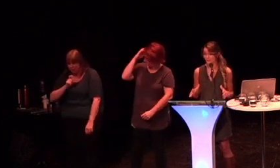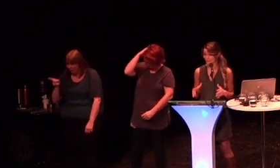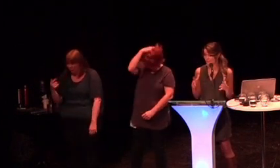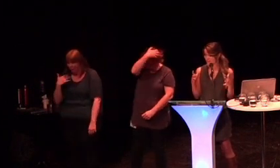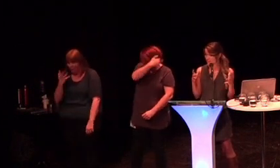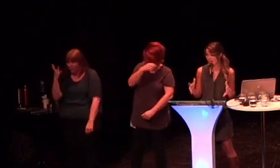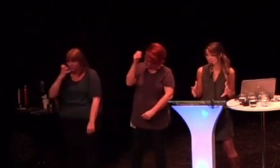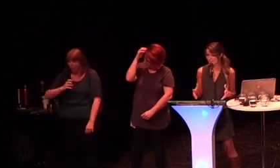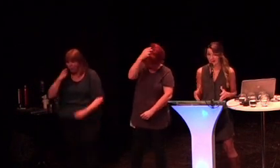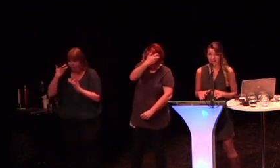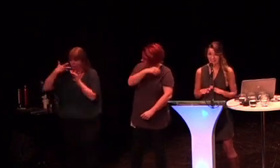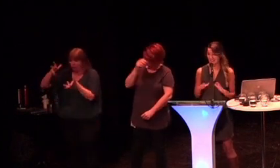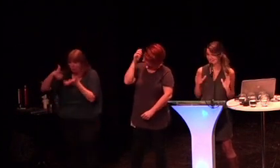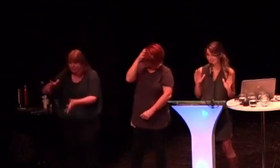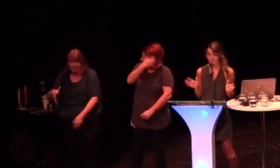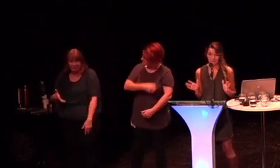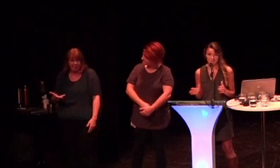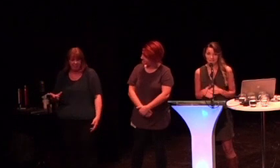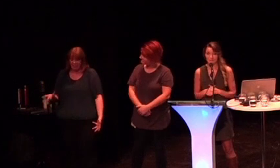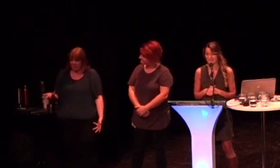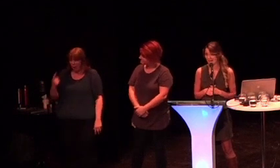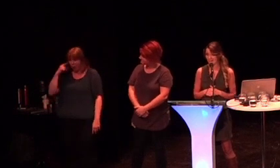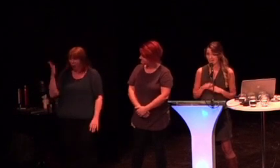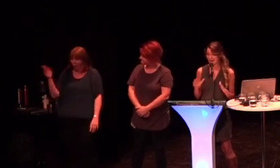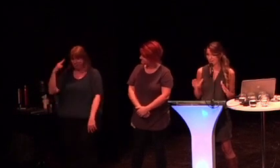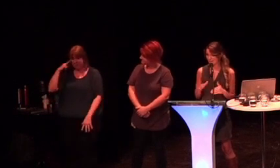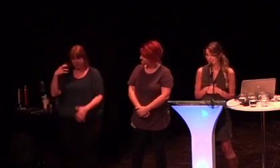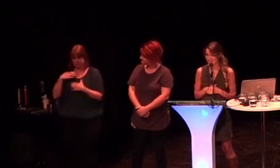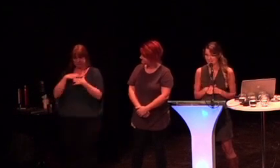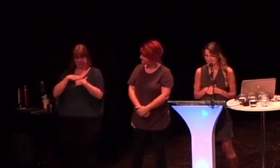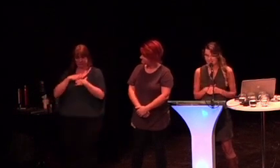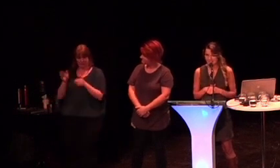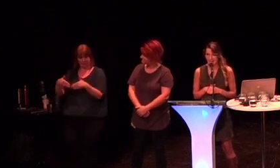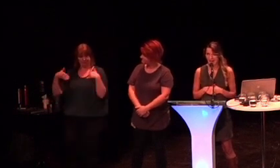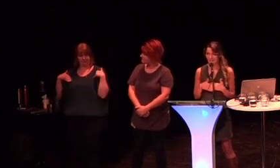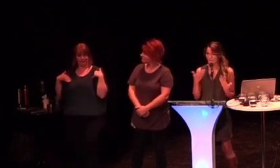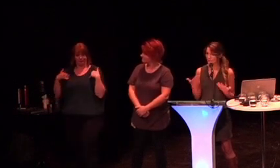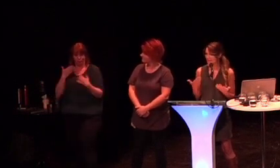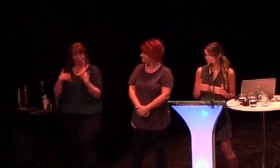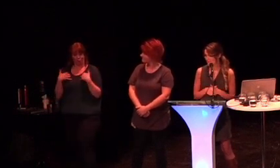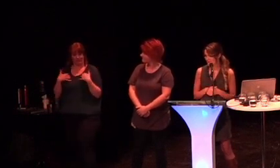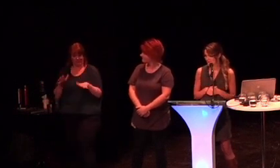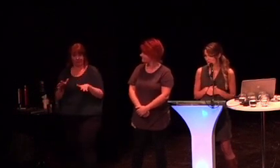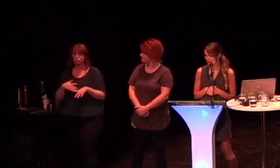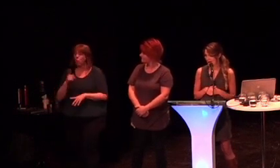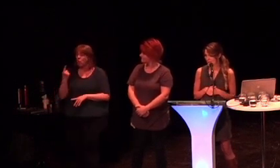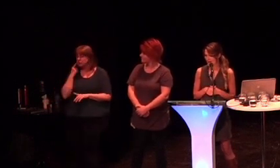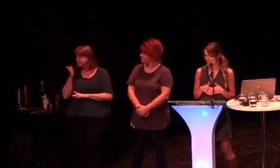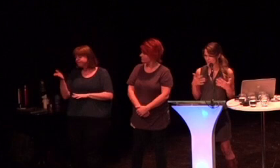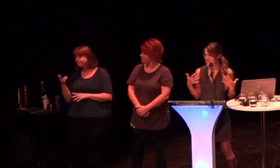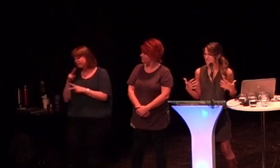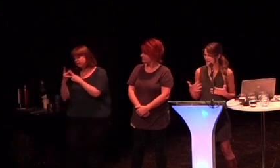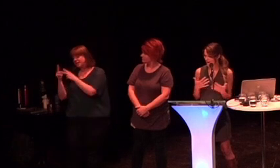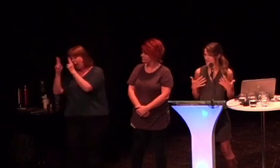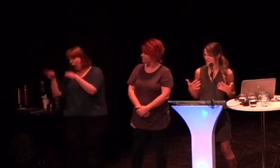the world. She was always shouting and I just thought all deaf people are scary, I'm not interested. And this one day I went round to their house